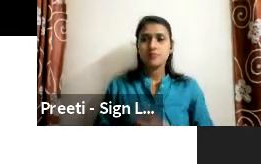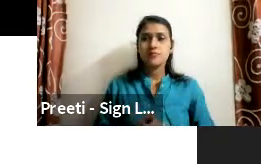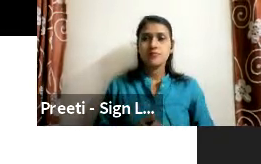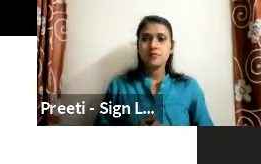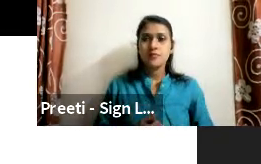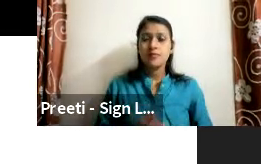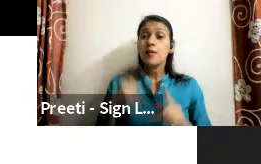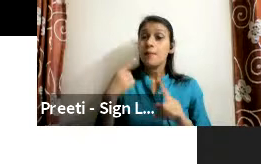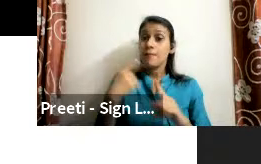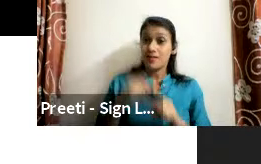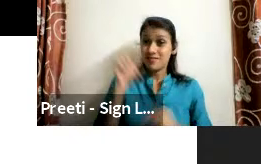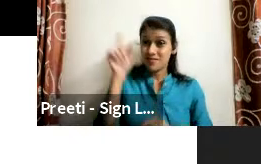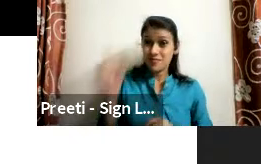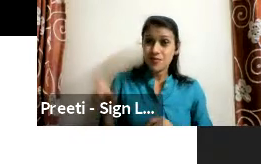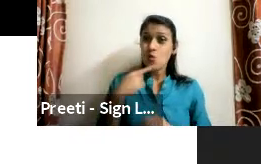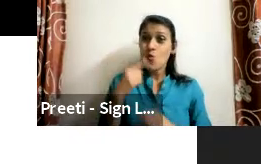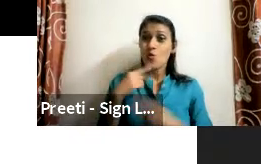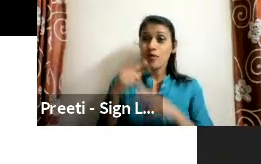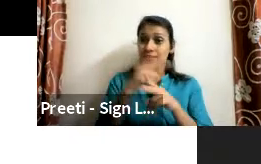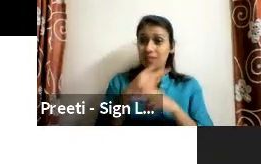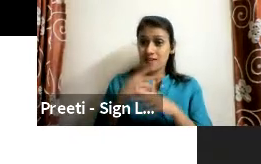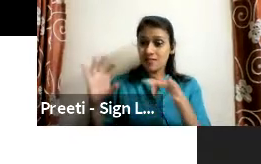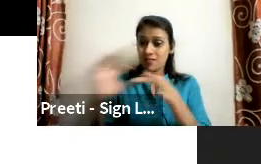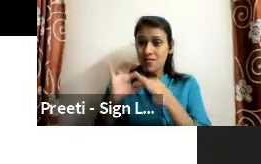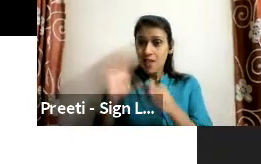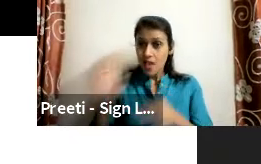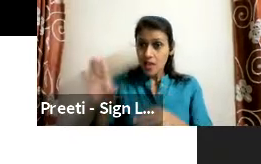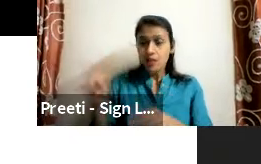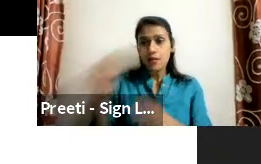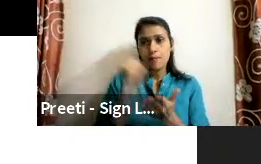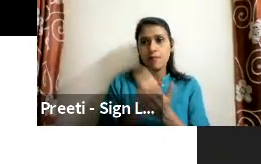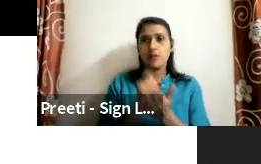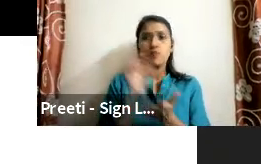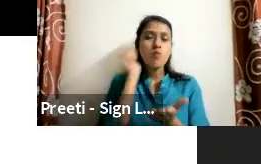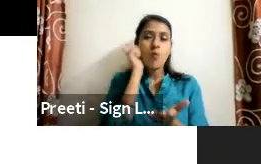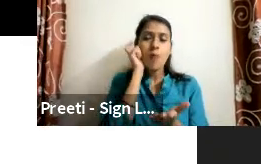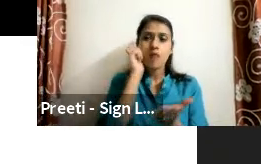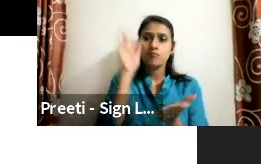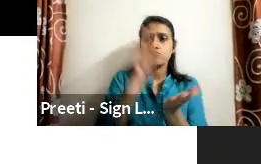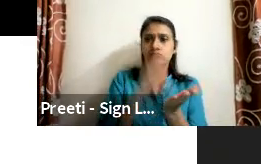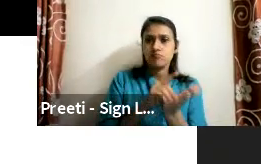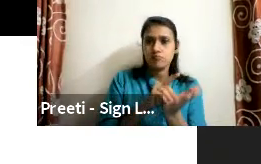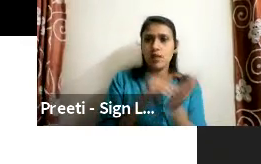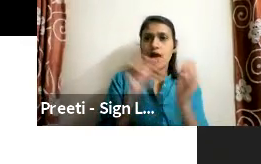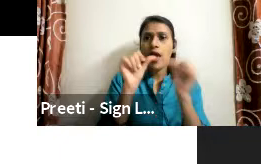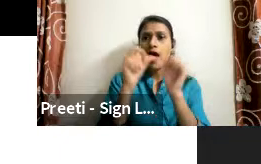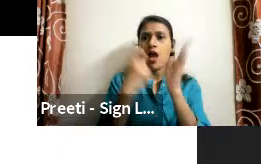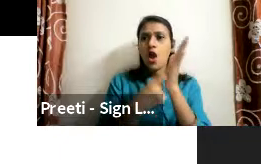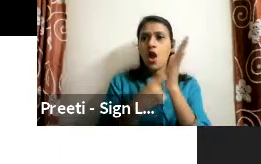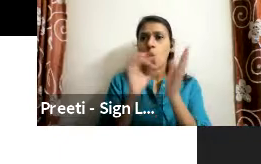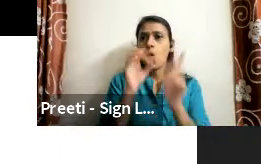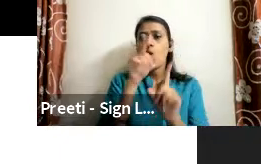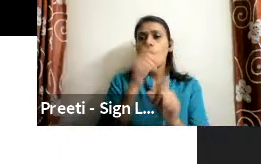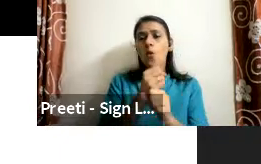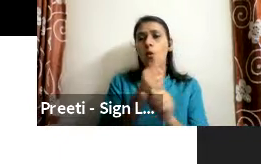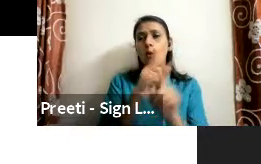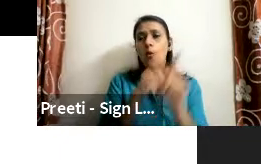Arogya Setu app on their mobiles with location and tracking services on all the time.